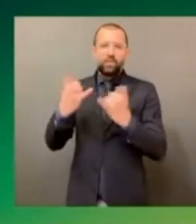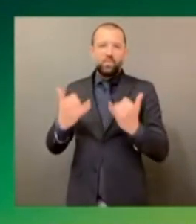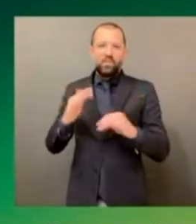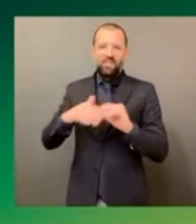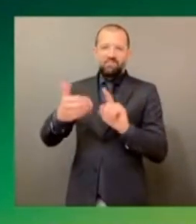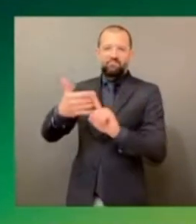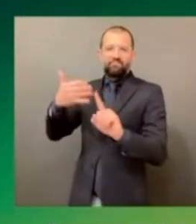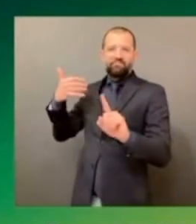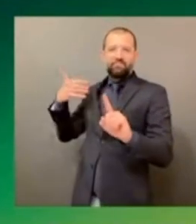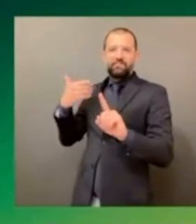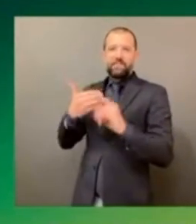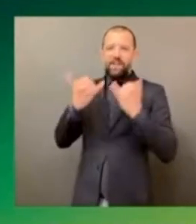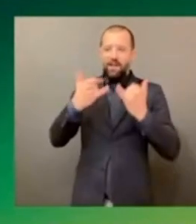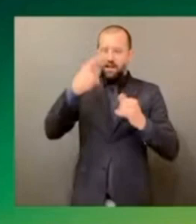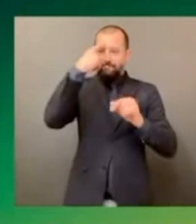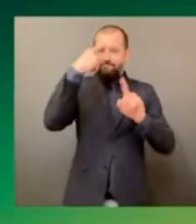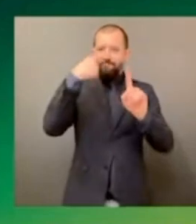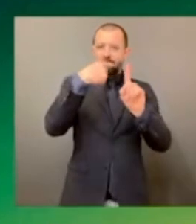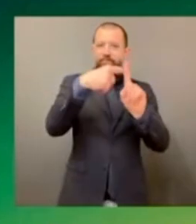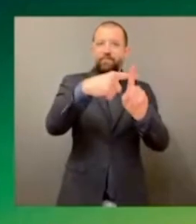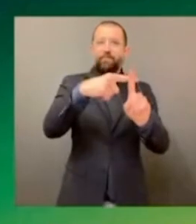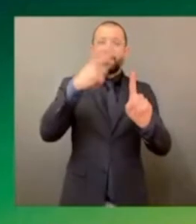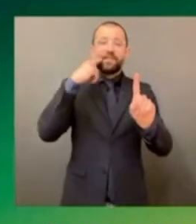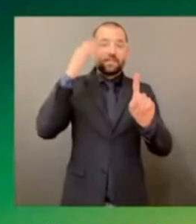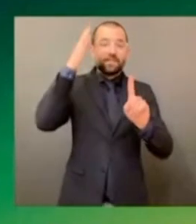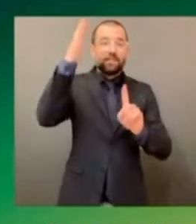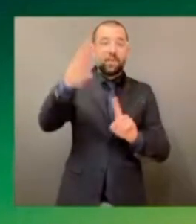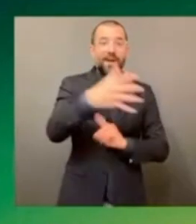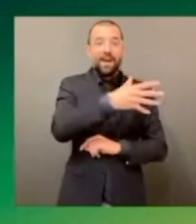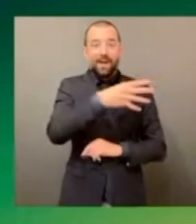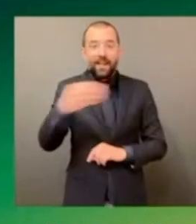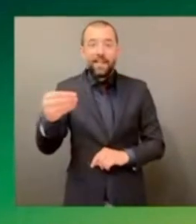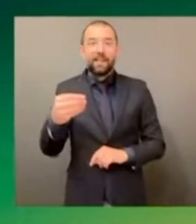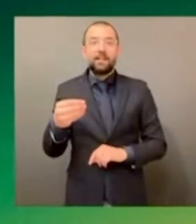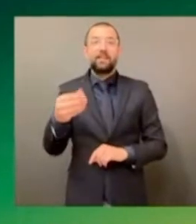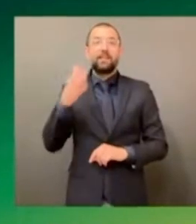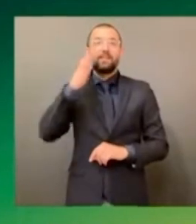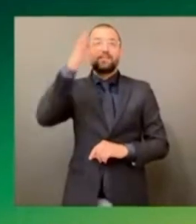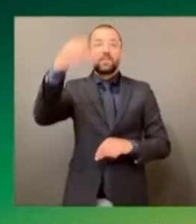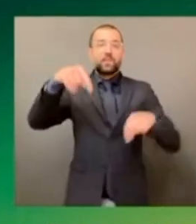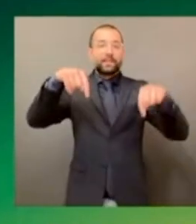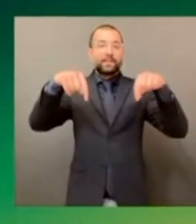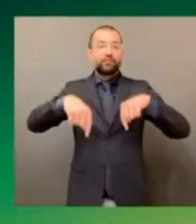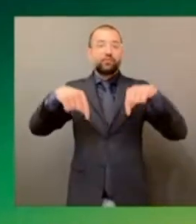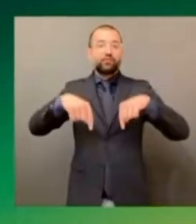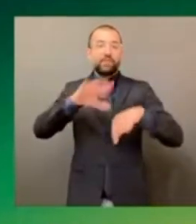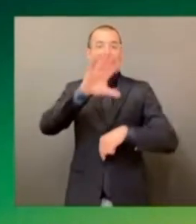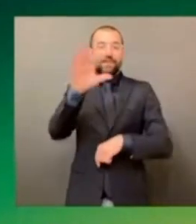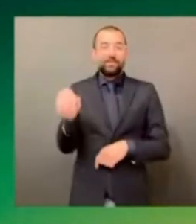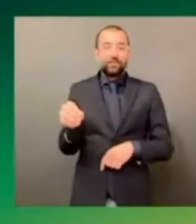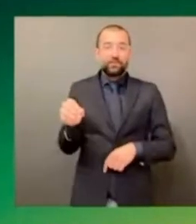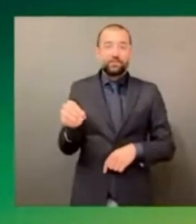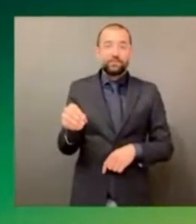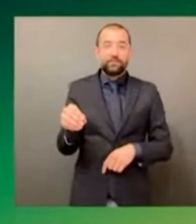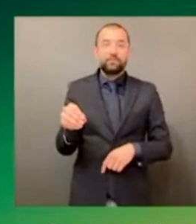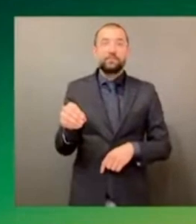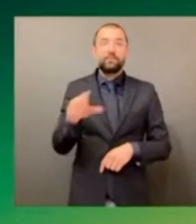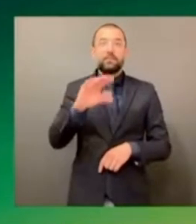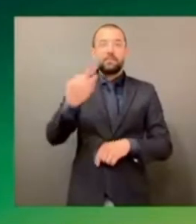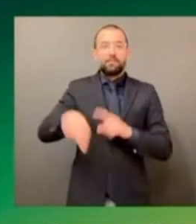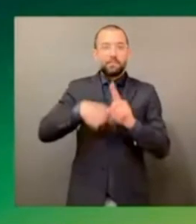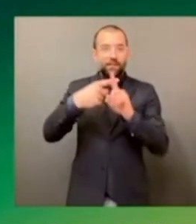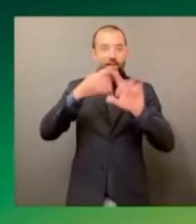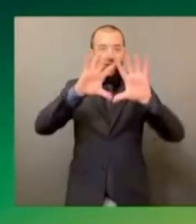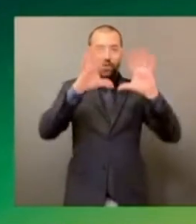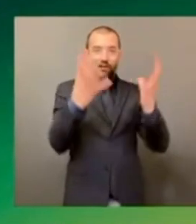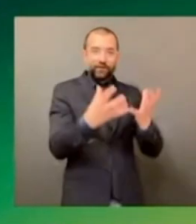the future of the continent of Africa, and by extension, the world. Not only because of